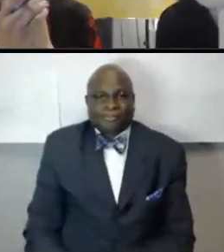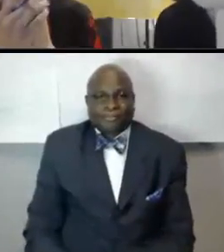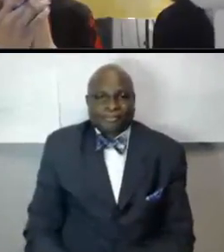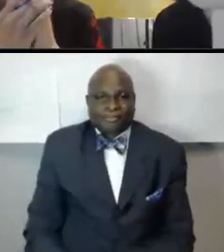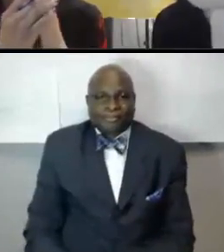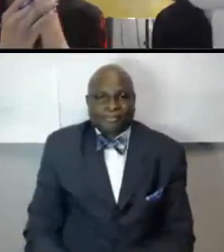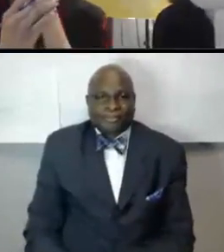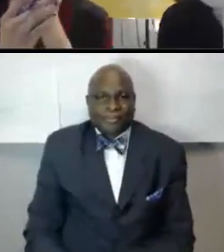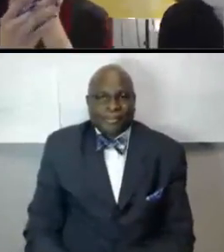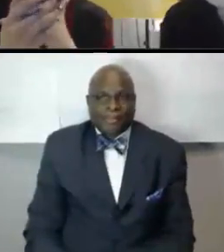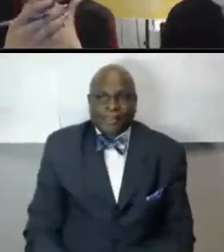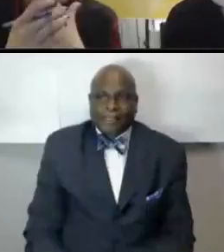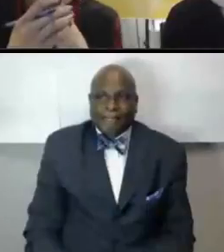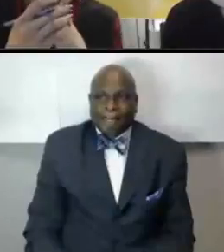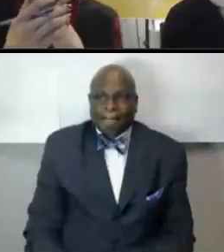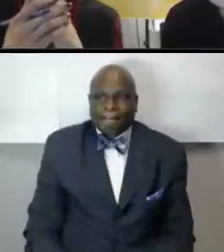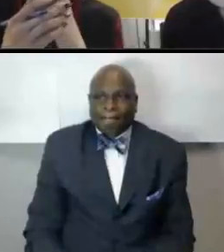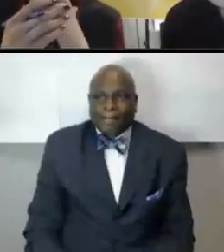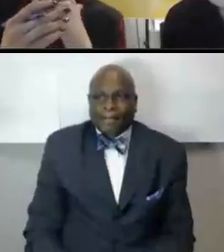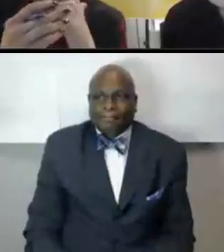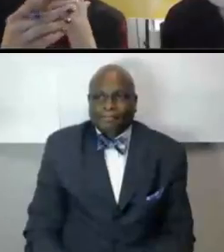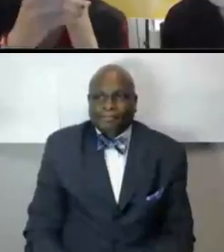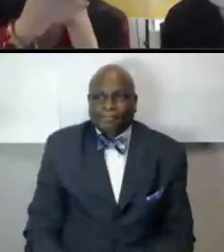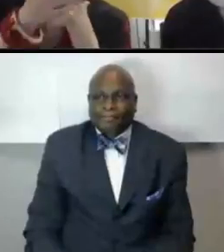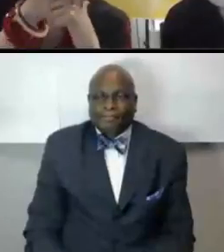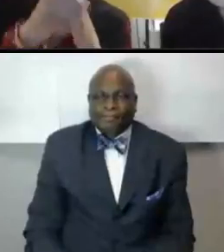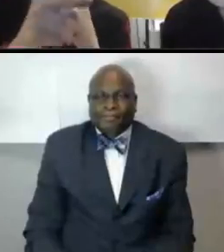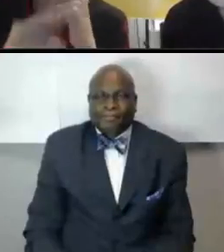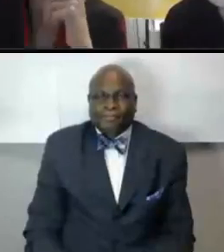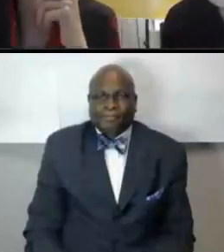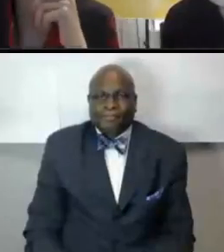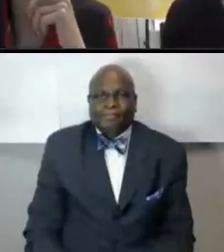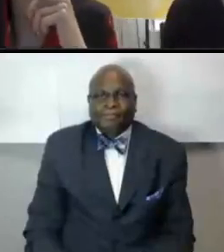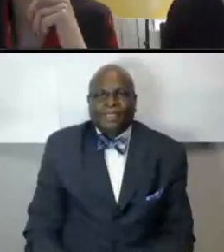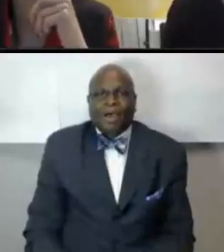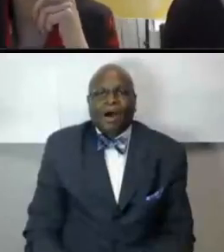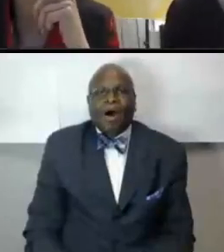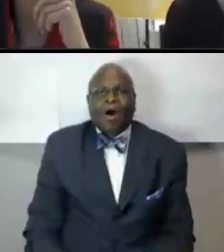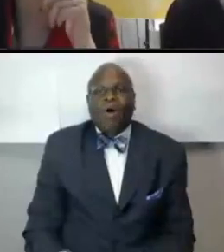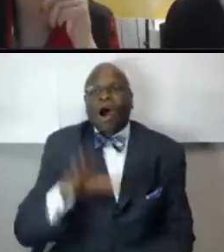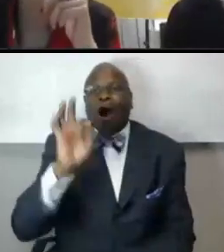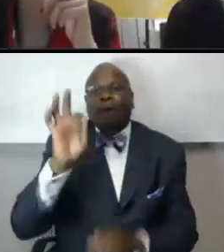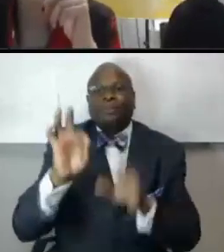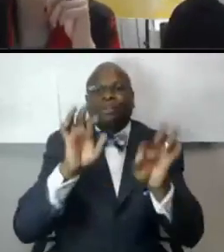Read the second. Yes, please. No, actually, just the options. Oh, the options,